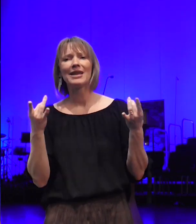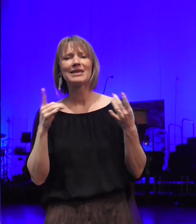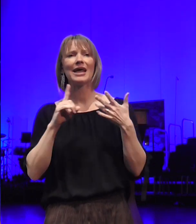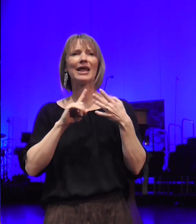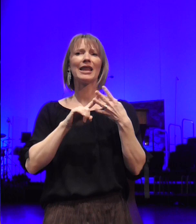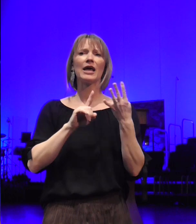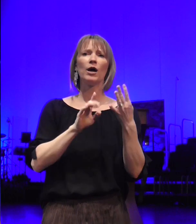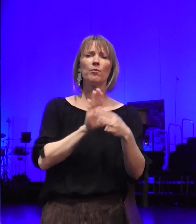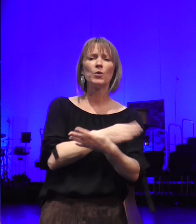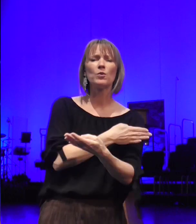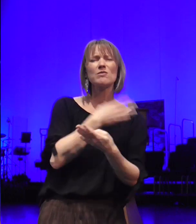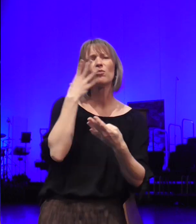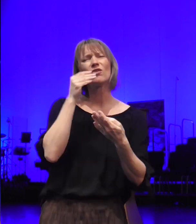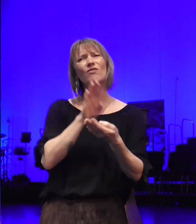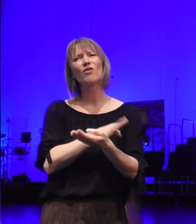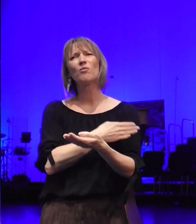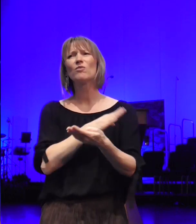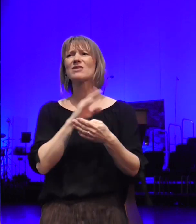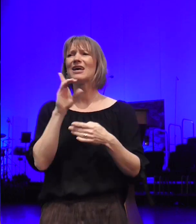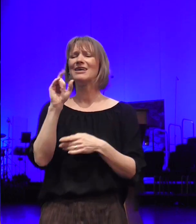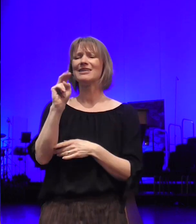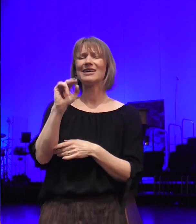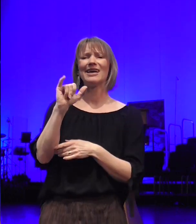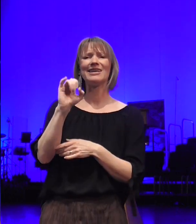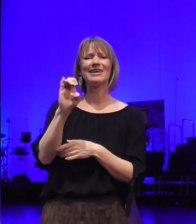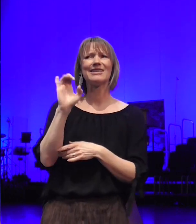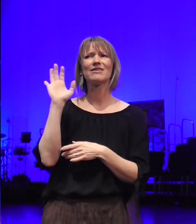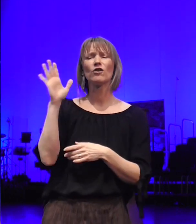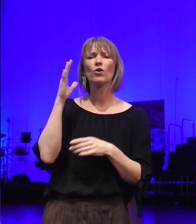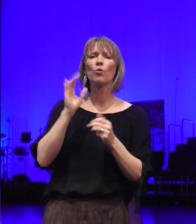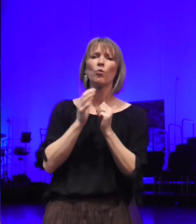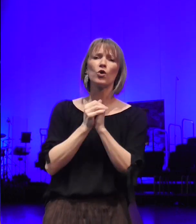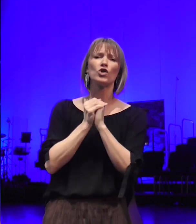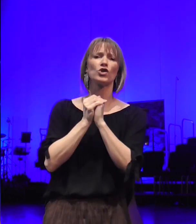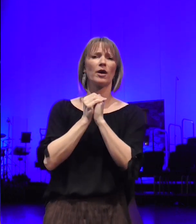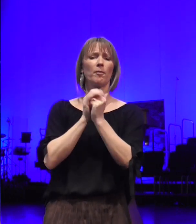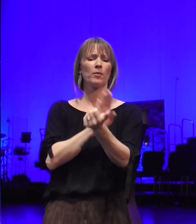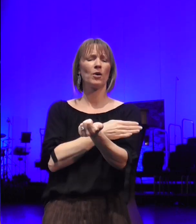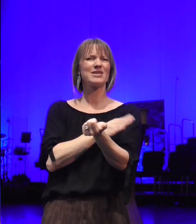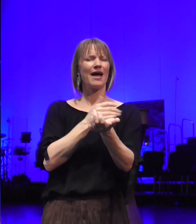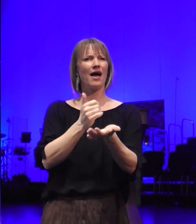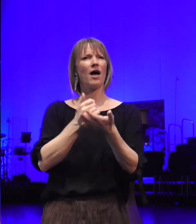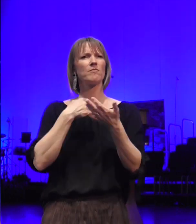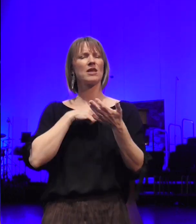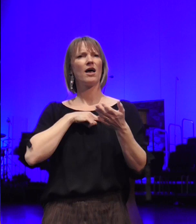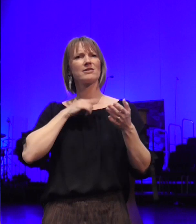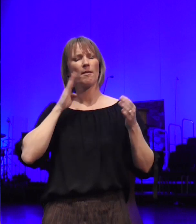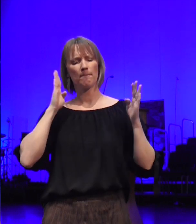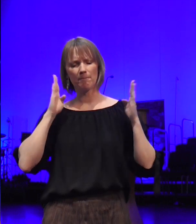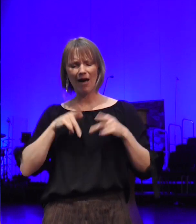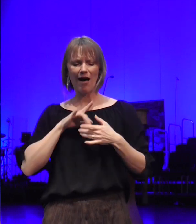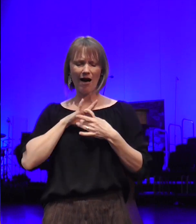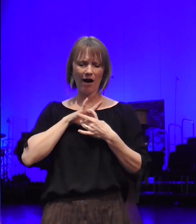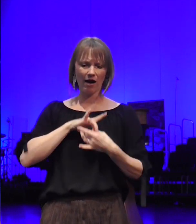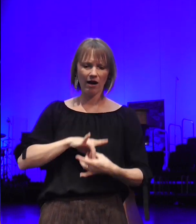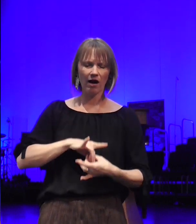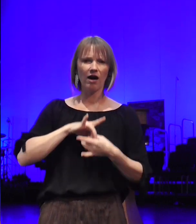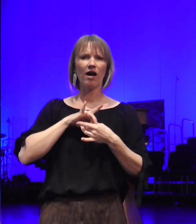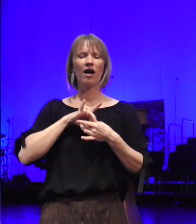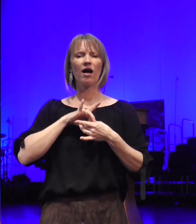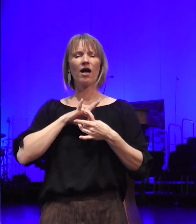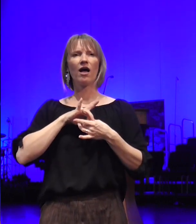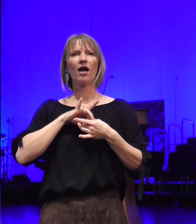music, beautiful music, Denise's worship music that helps us to return ourselves to that place and space